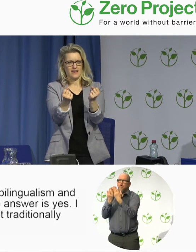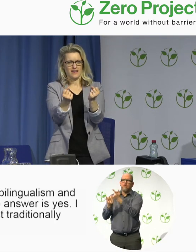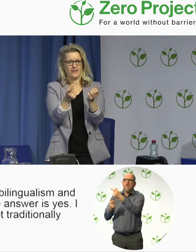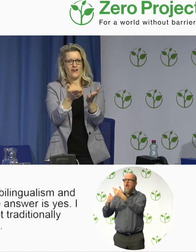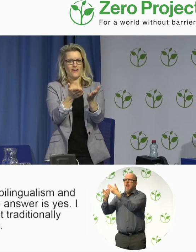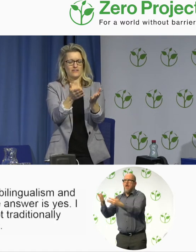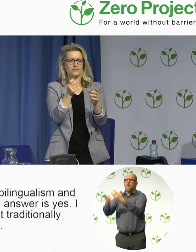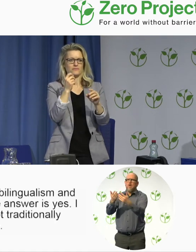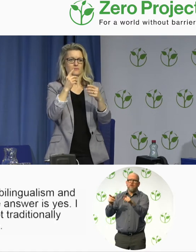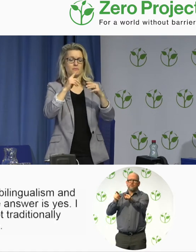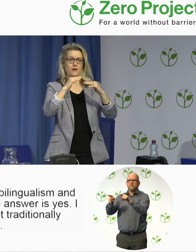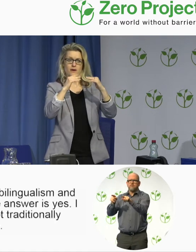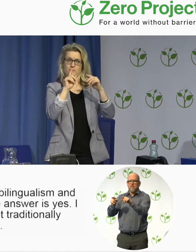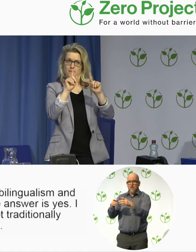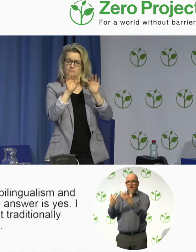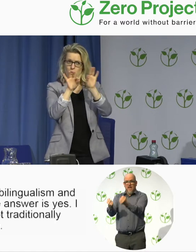students